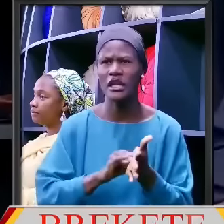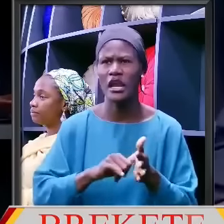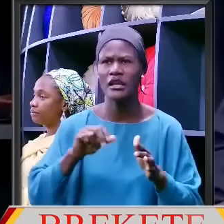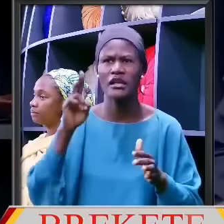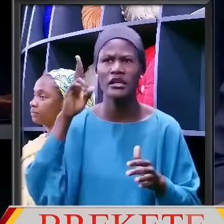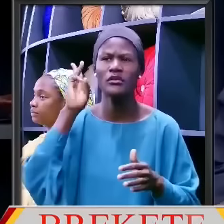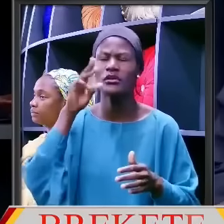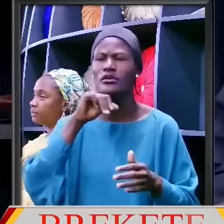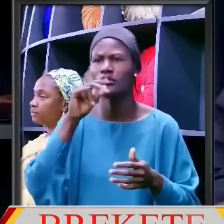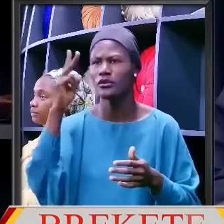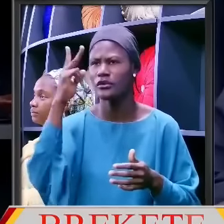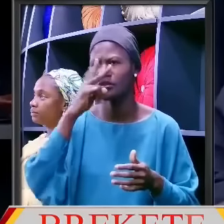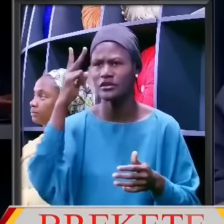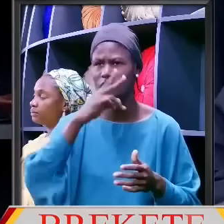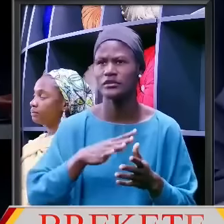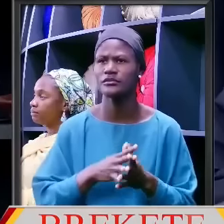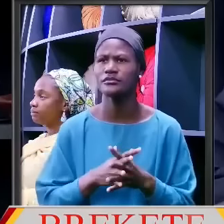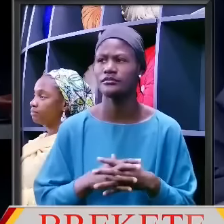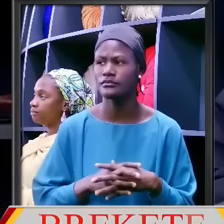greasy.